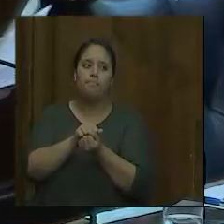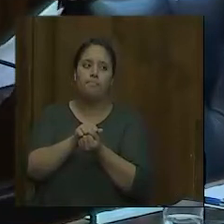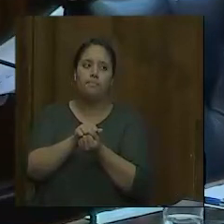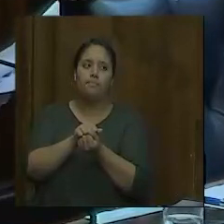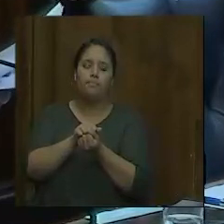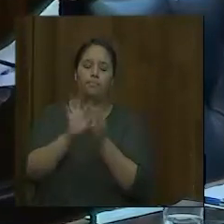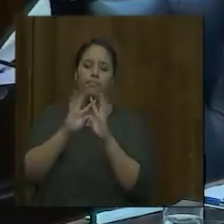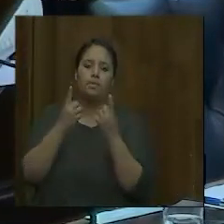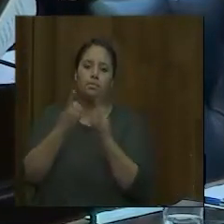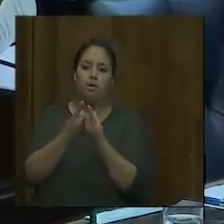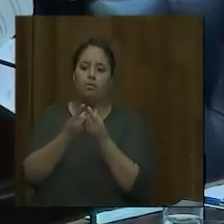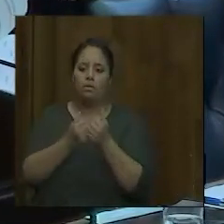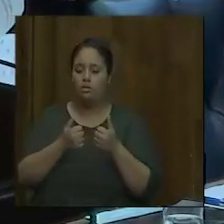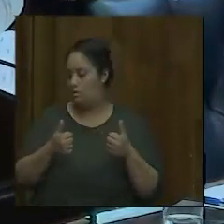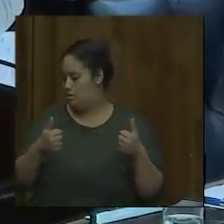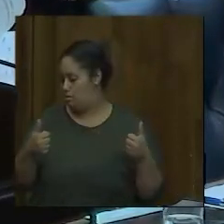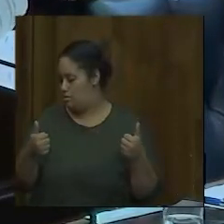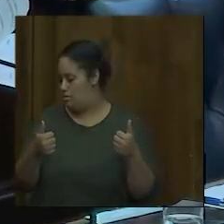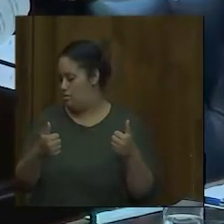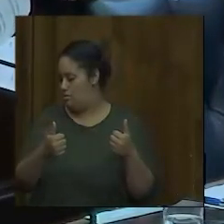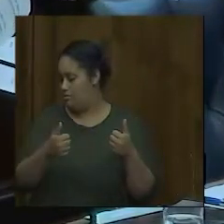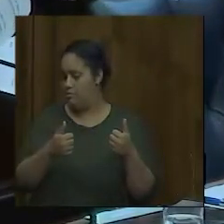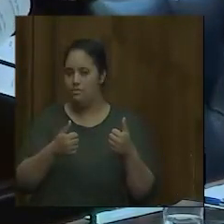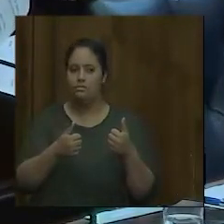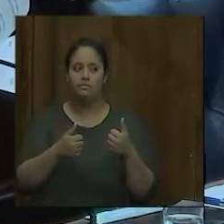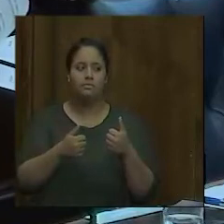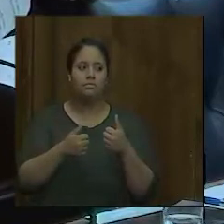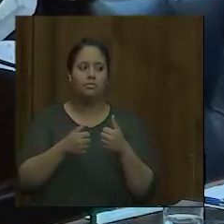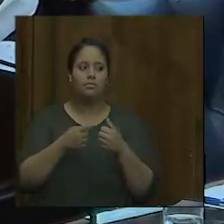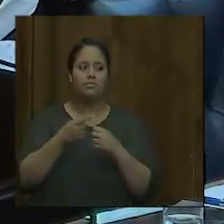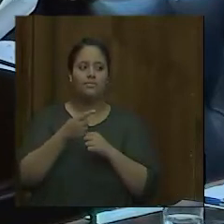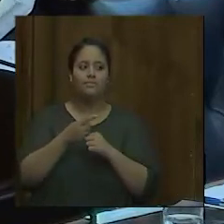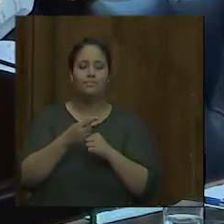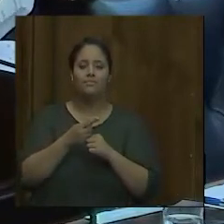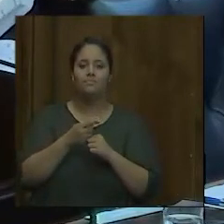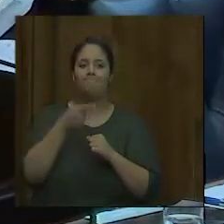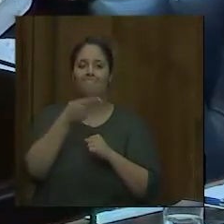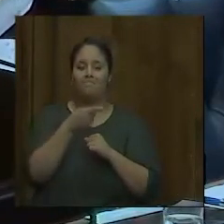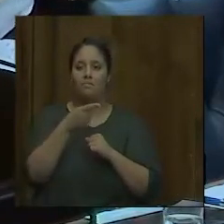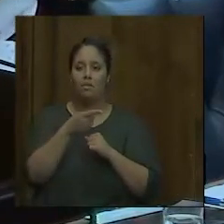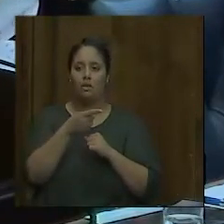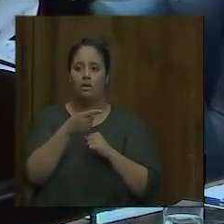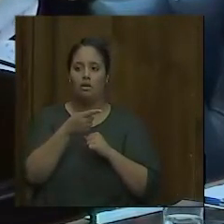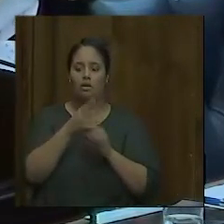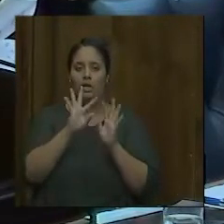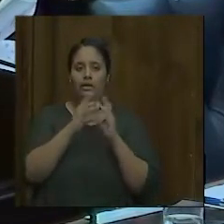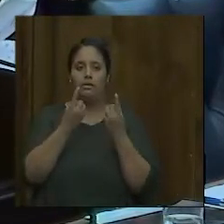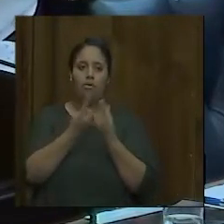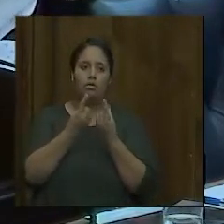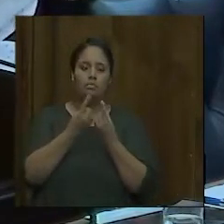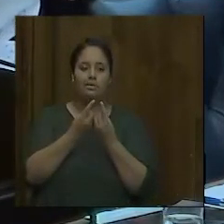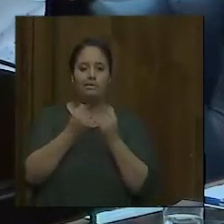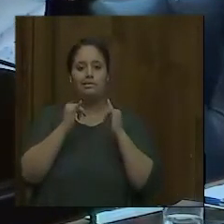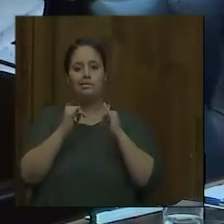departmental receipts. This is reminiscent of a department is